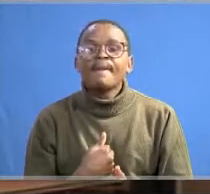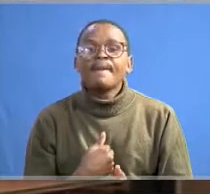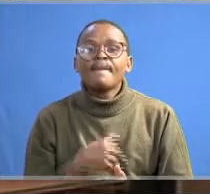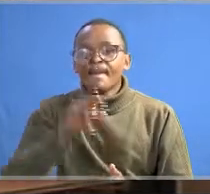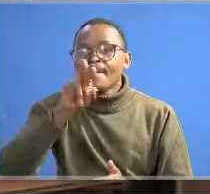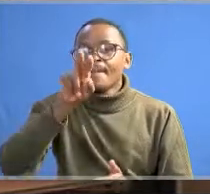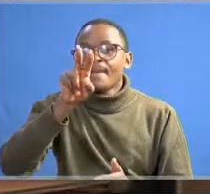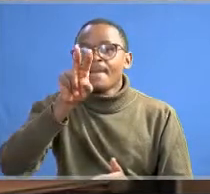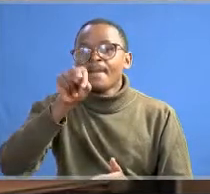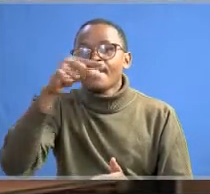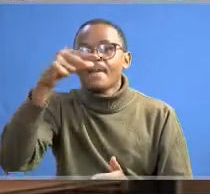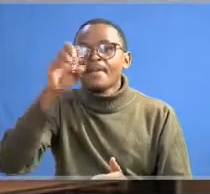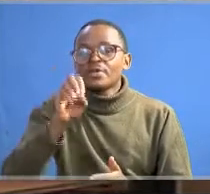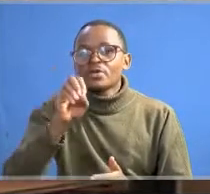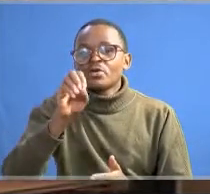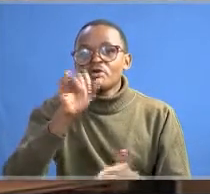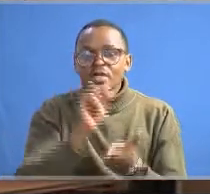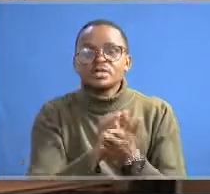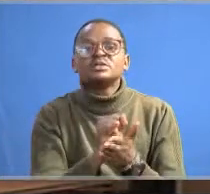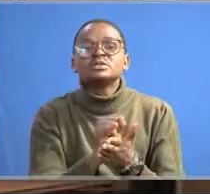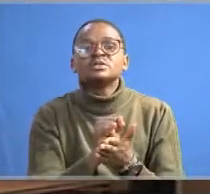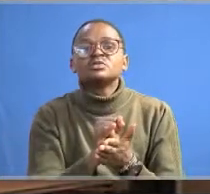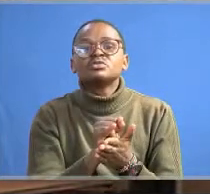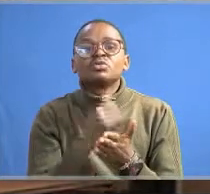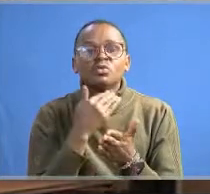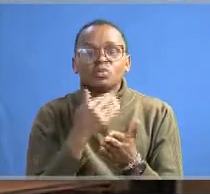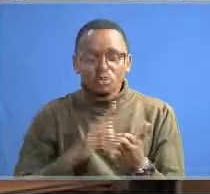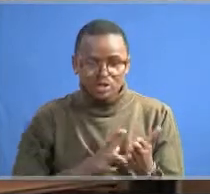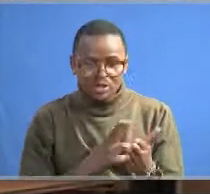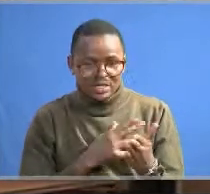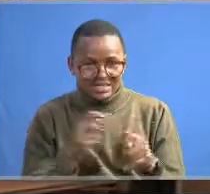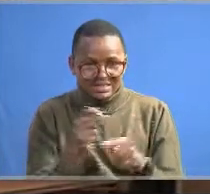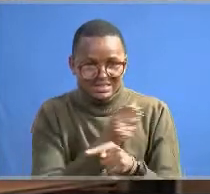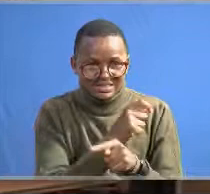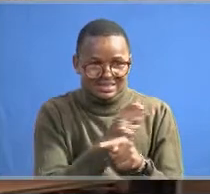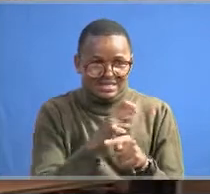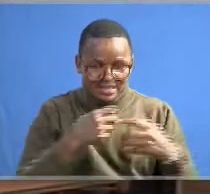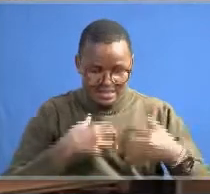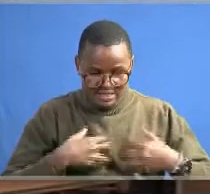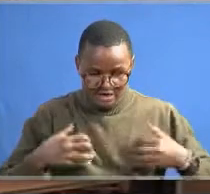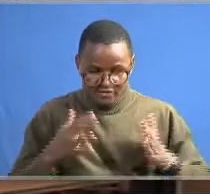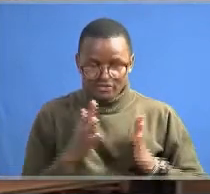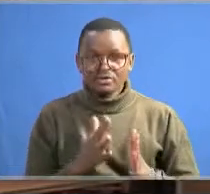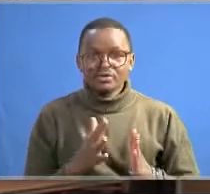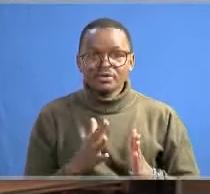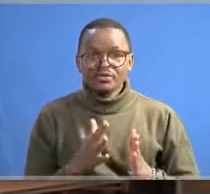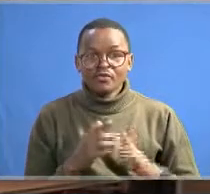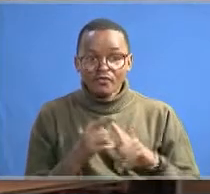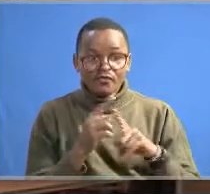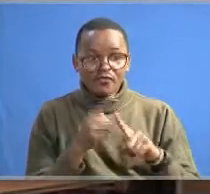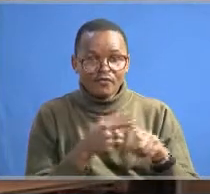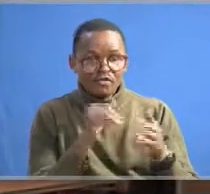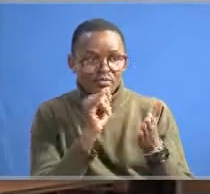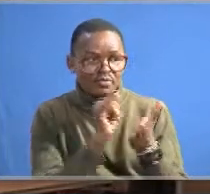we had the NGO that wanted us to train the refugees, and from that